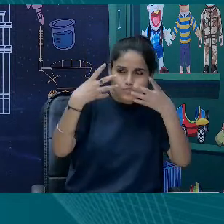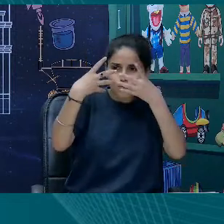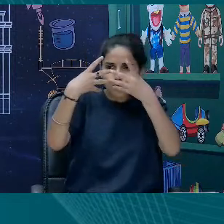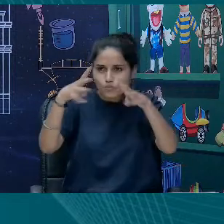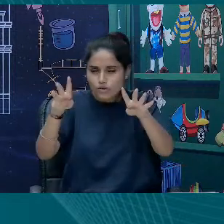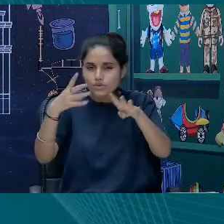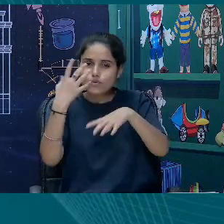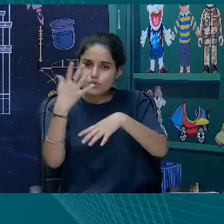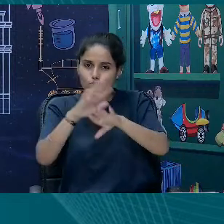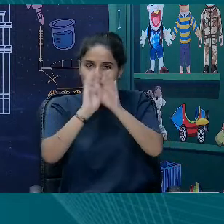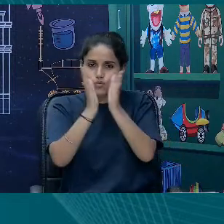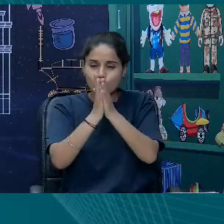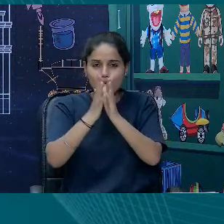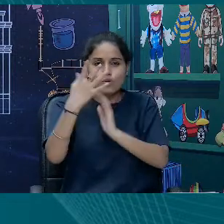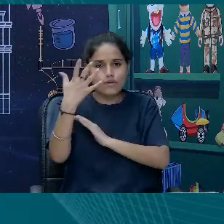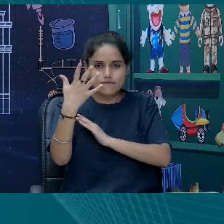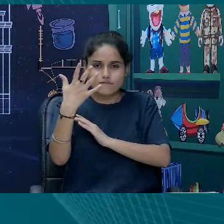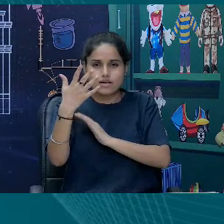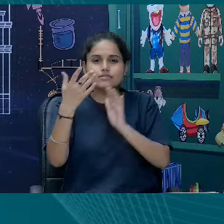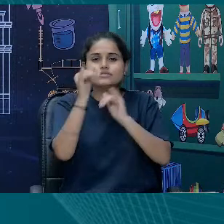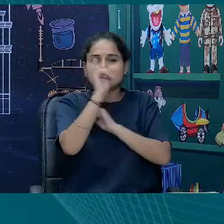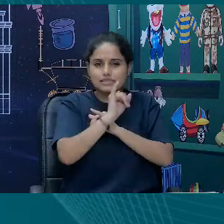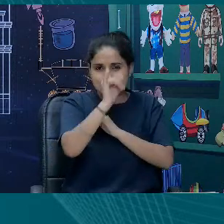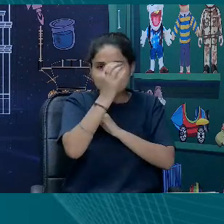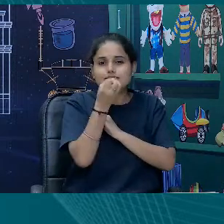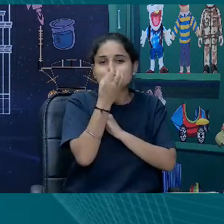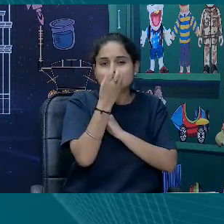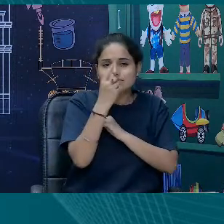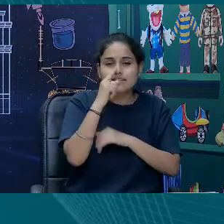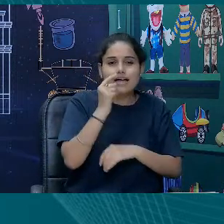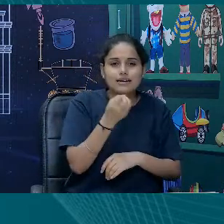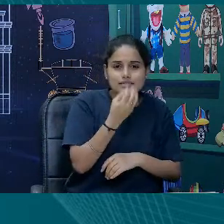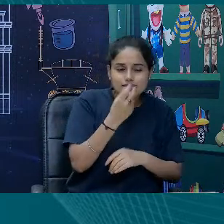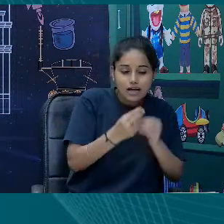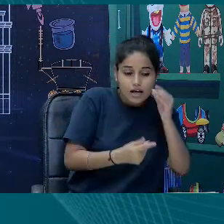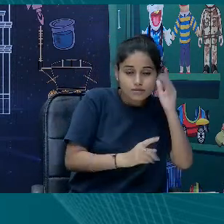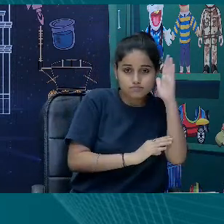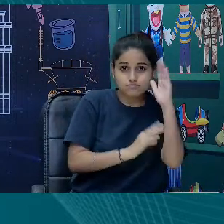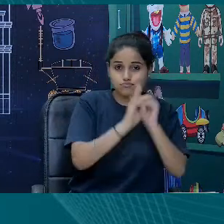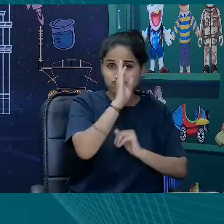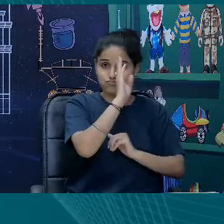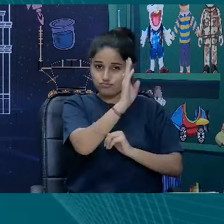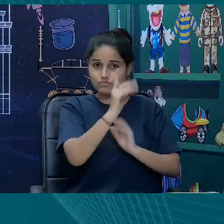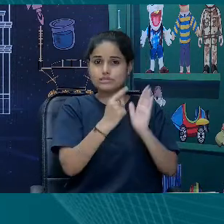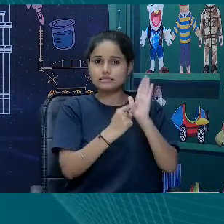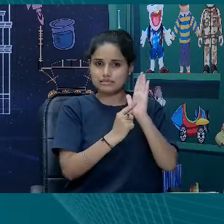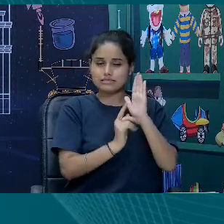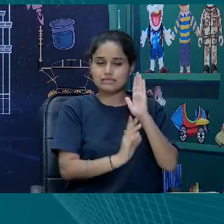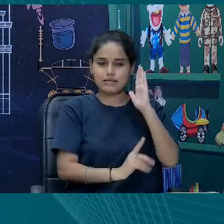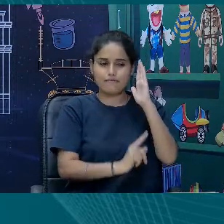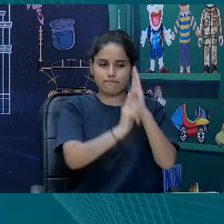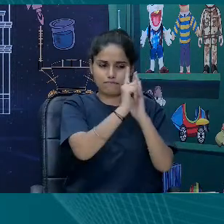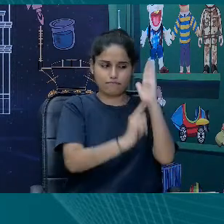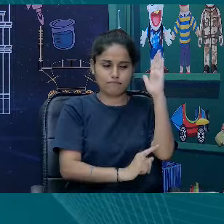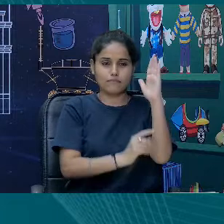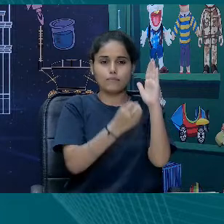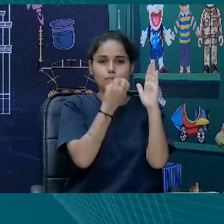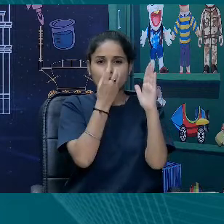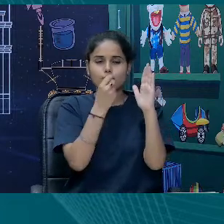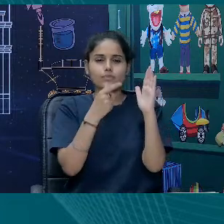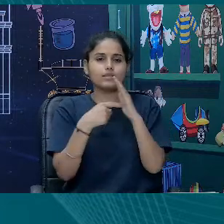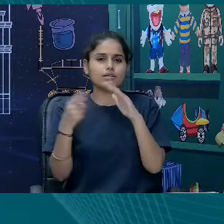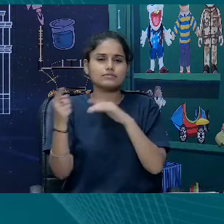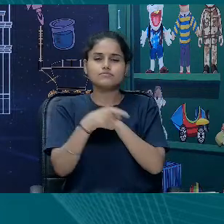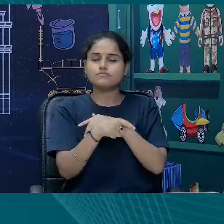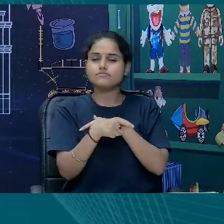5 windows they want. 6 yellow marigolds straight and tall. So I have shown the picture of 6 yellow marigolds. So with the help